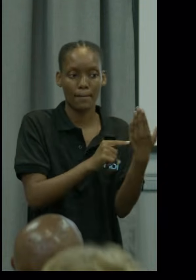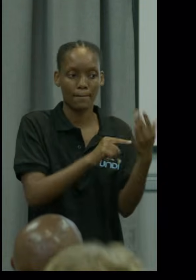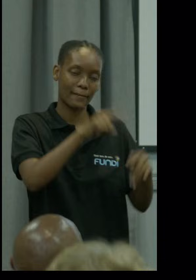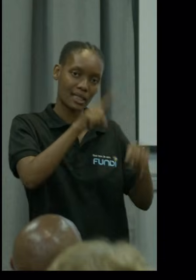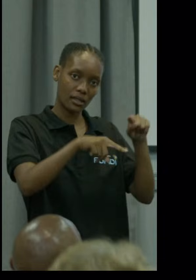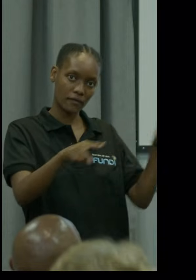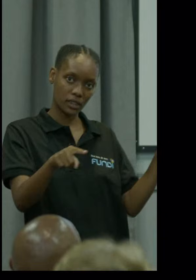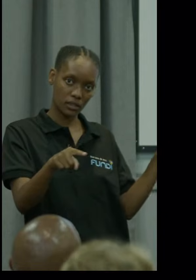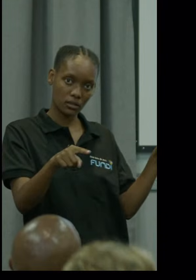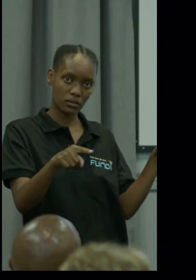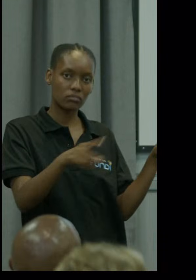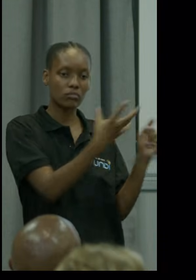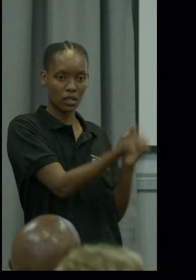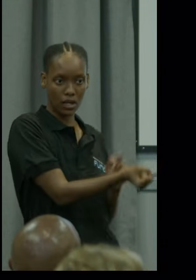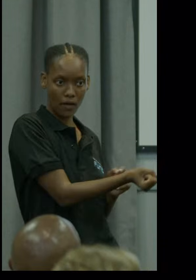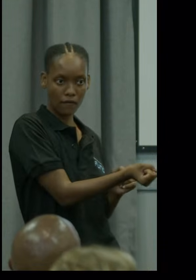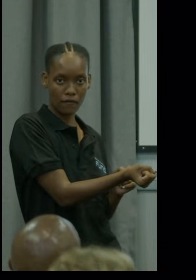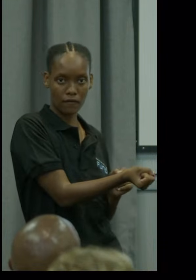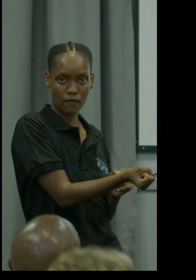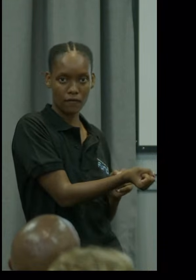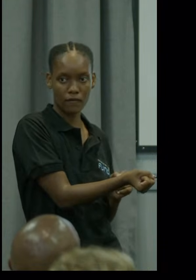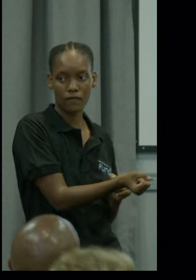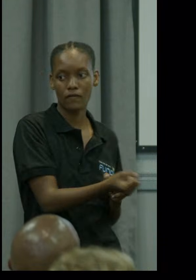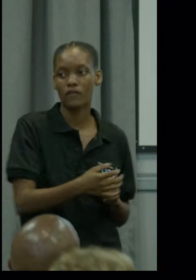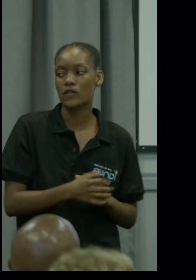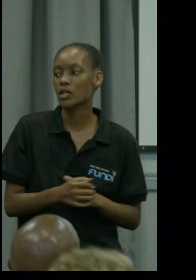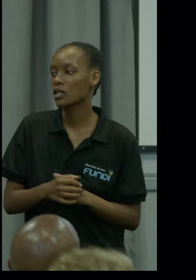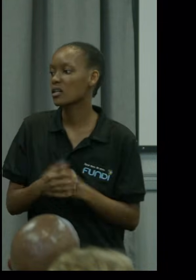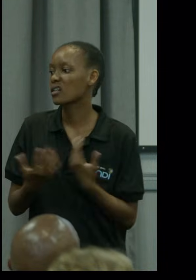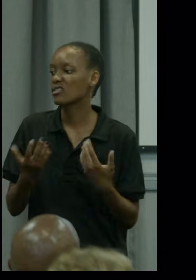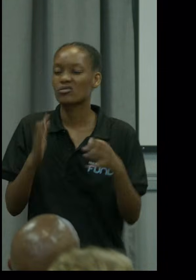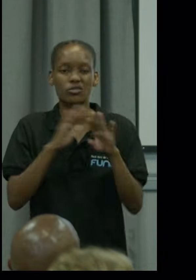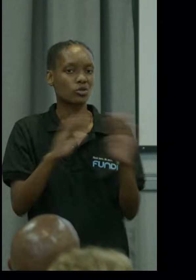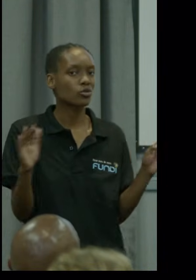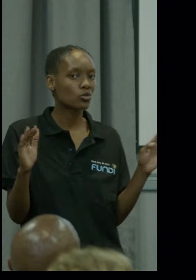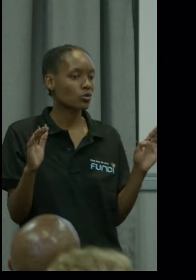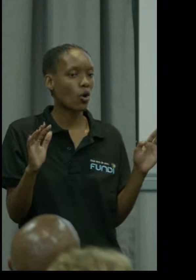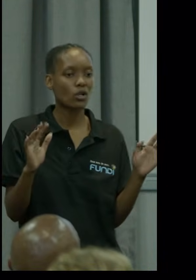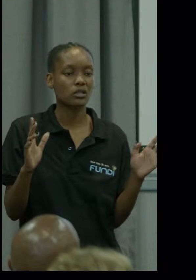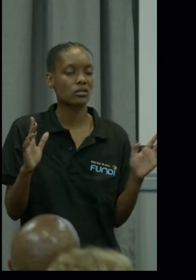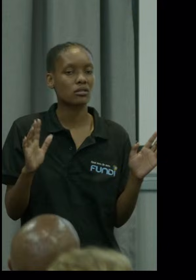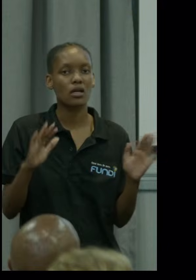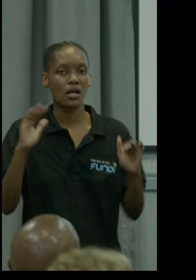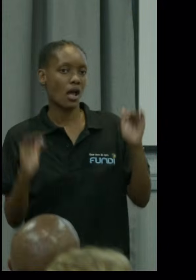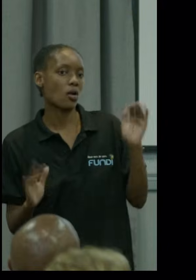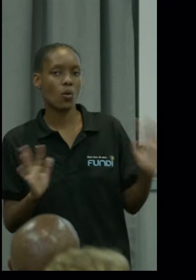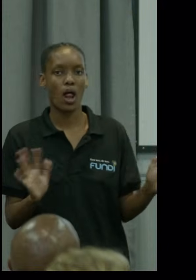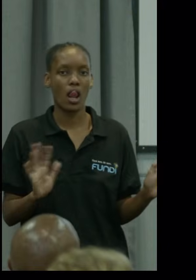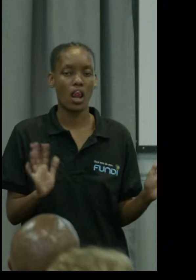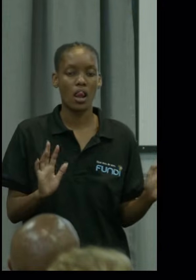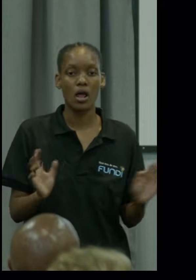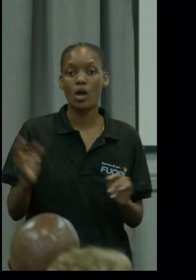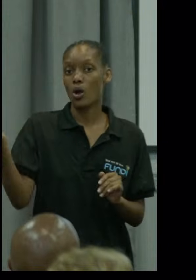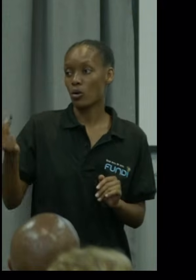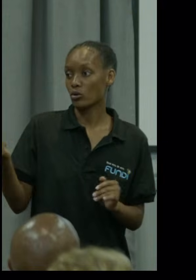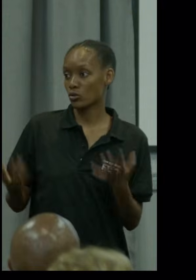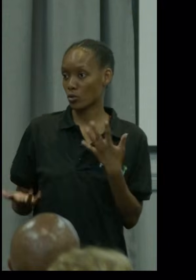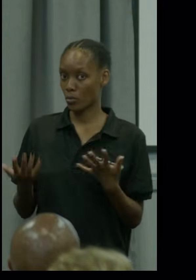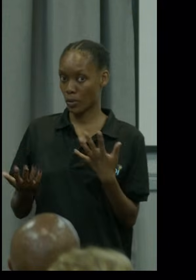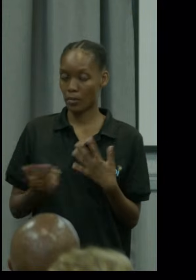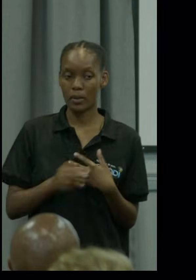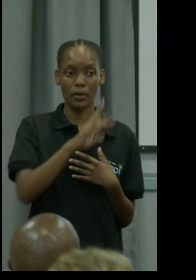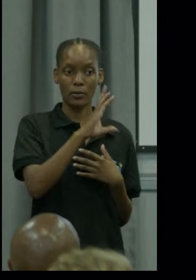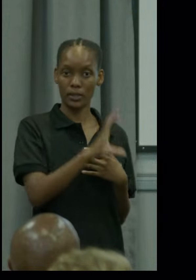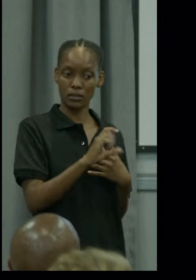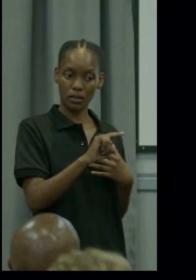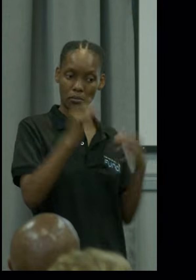many the different quintiles is not that unequal. All right. It could also be that Western Cape has taken a